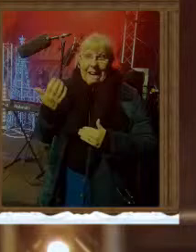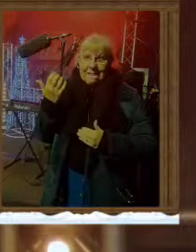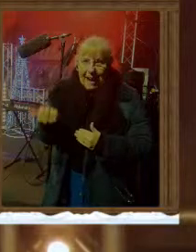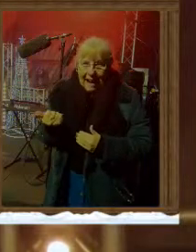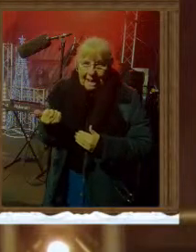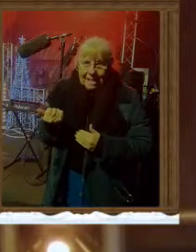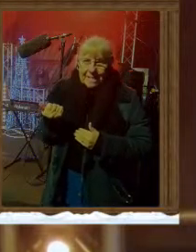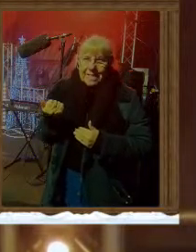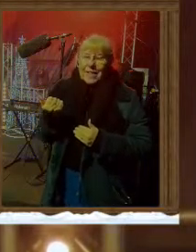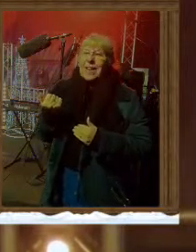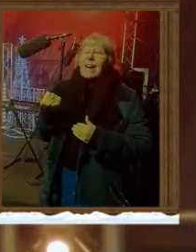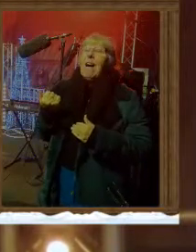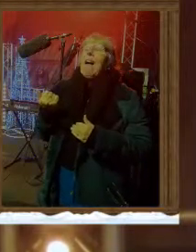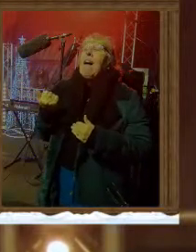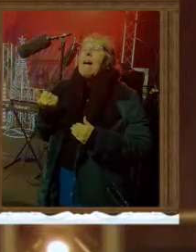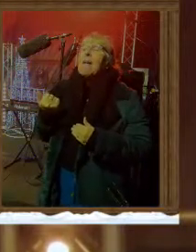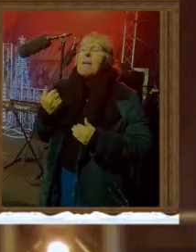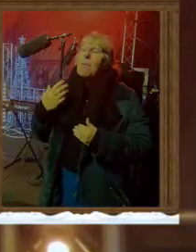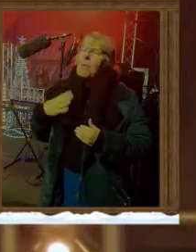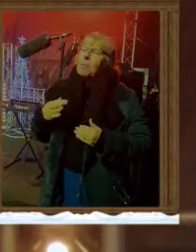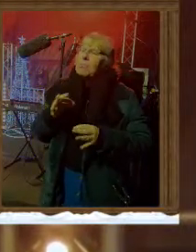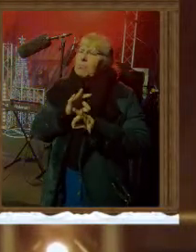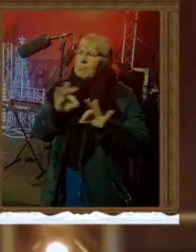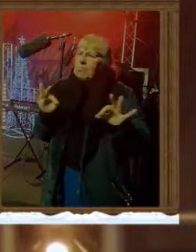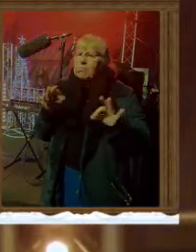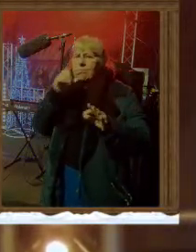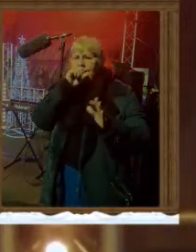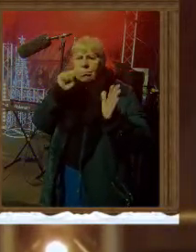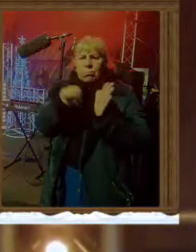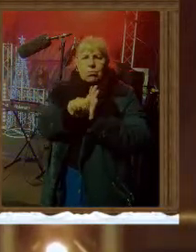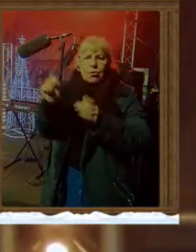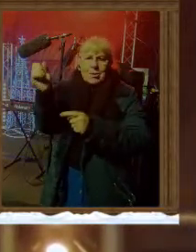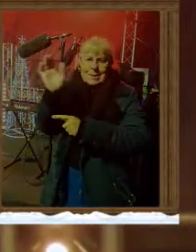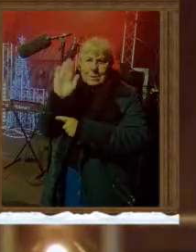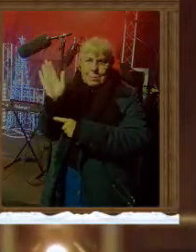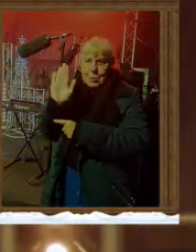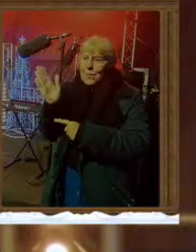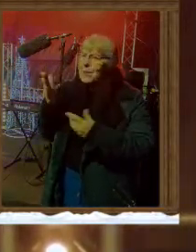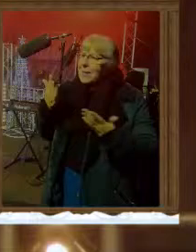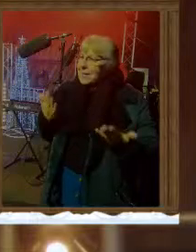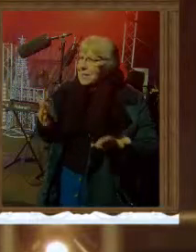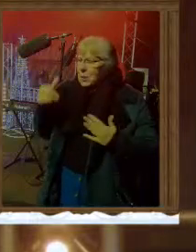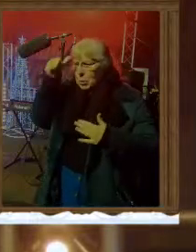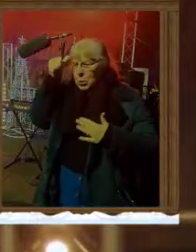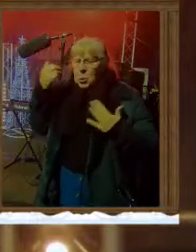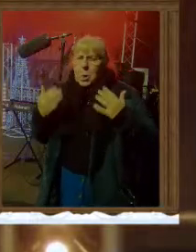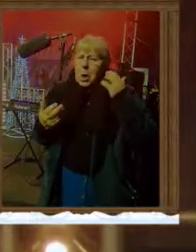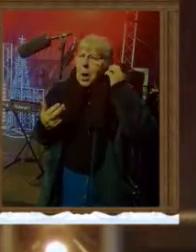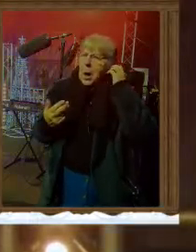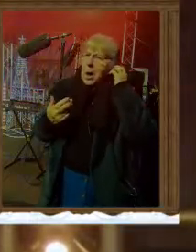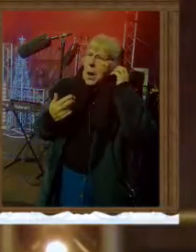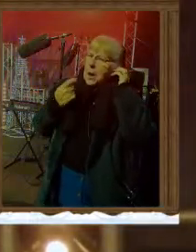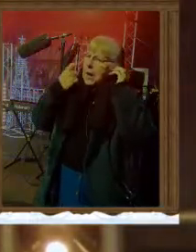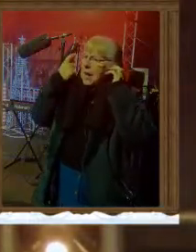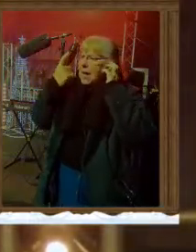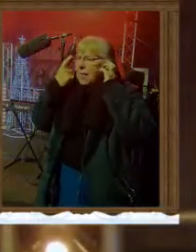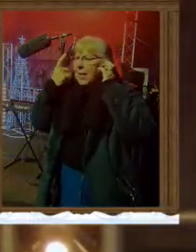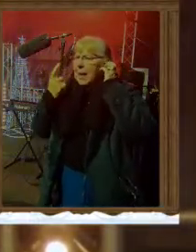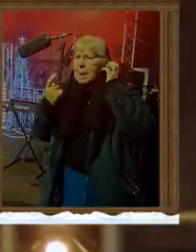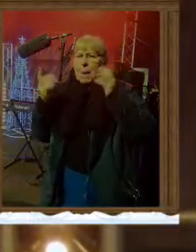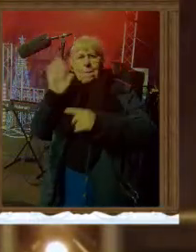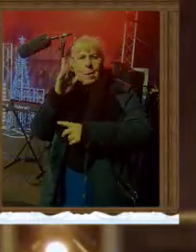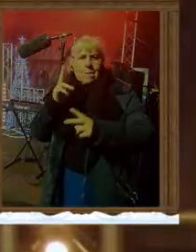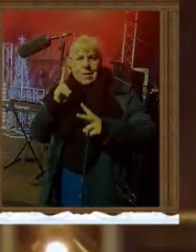and we want to ask about Christmas movies, because, of course, it is now time of the year. We're thinking about Christmas movies, boys and girls.